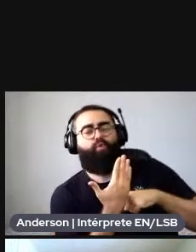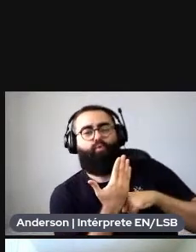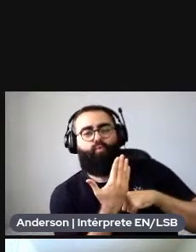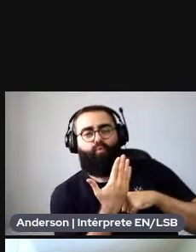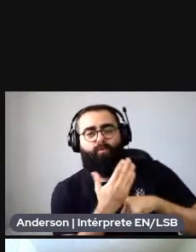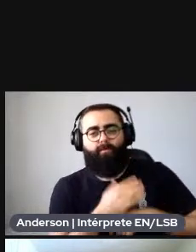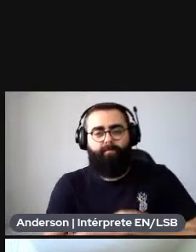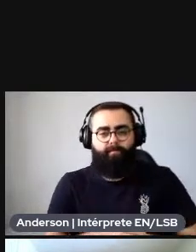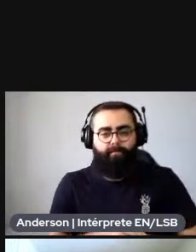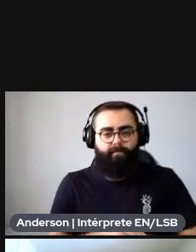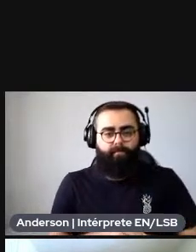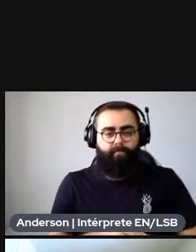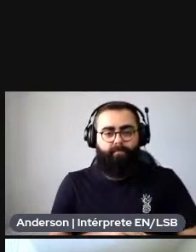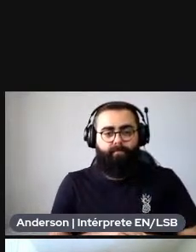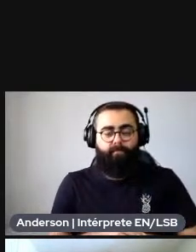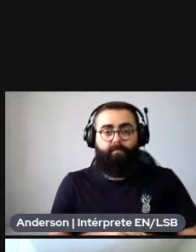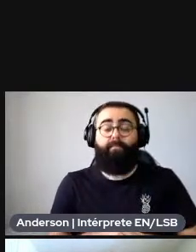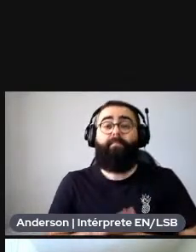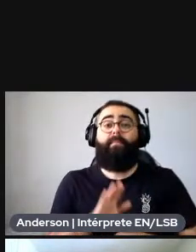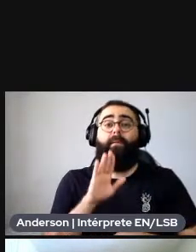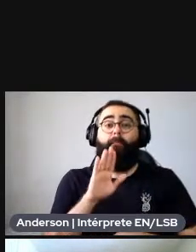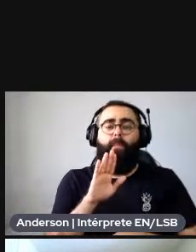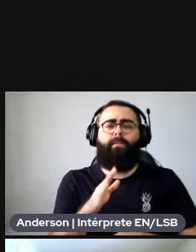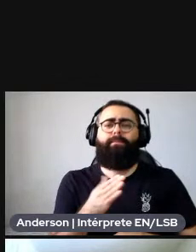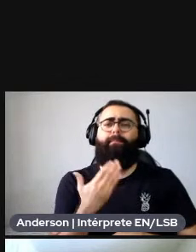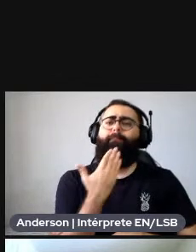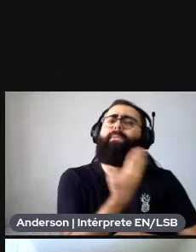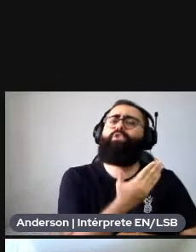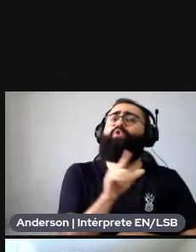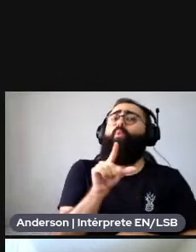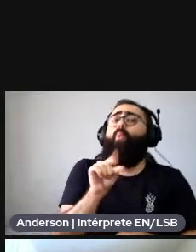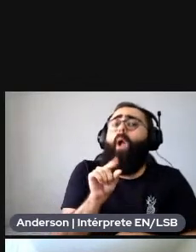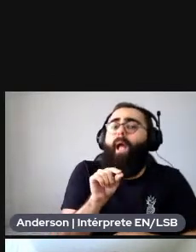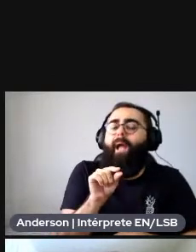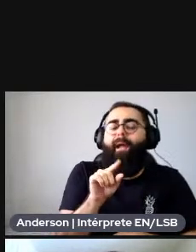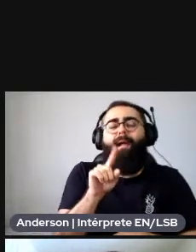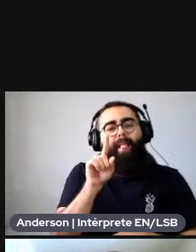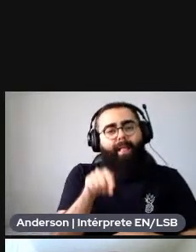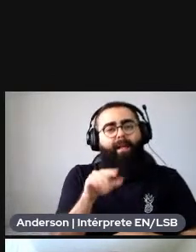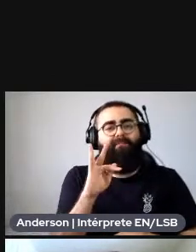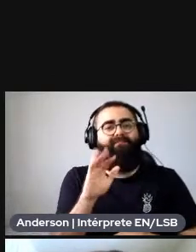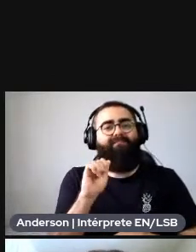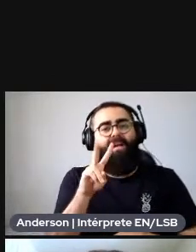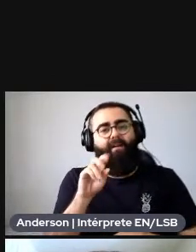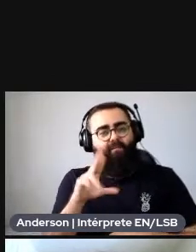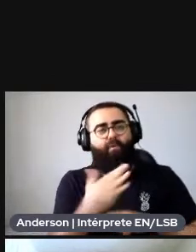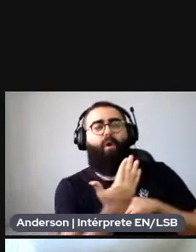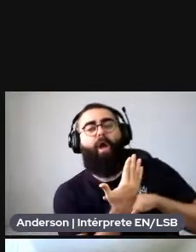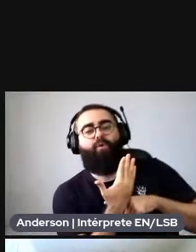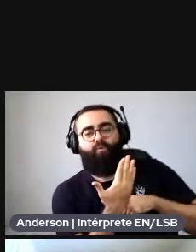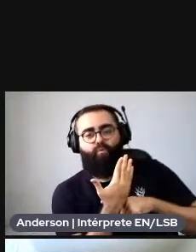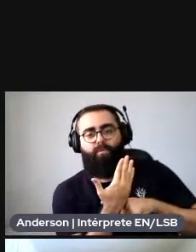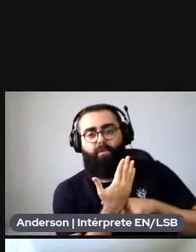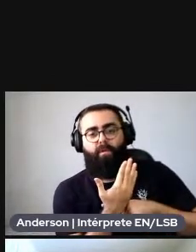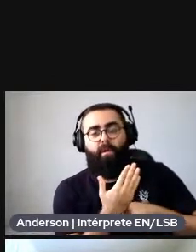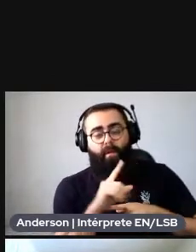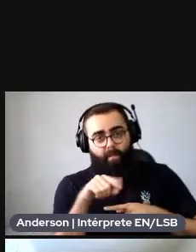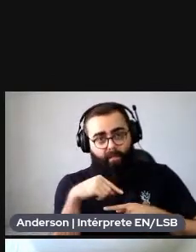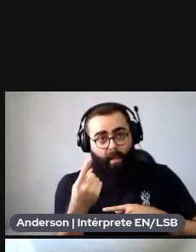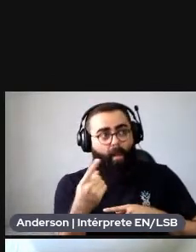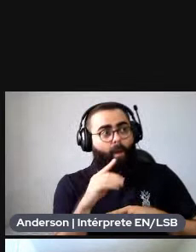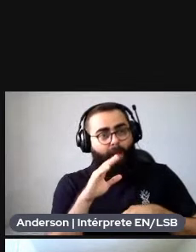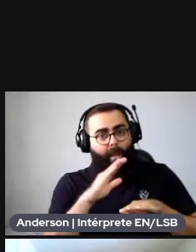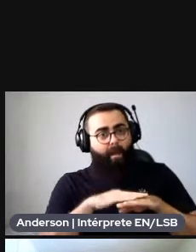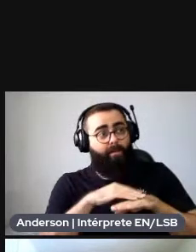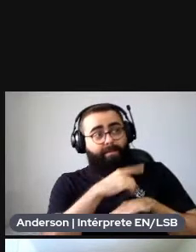it has to undergo a function as well. In addition, we have a third argument, the one from whom the